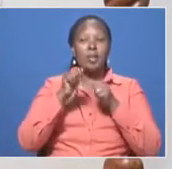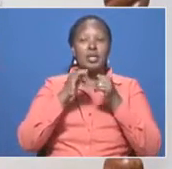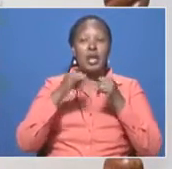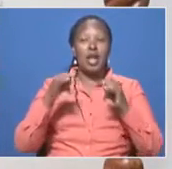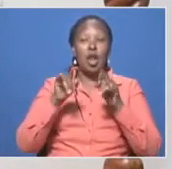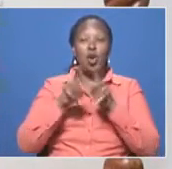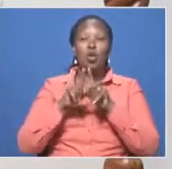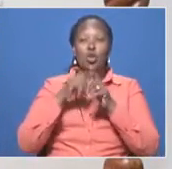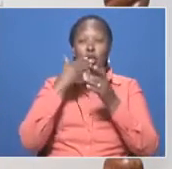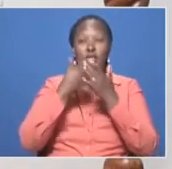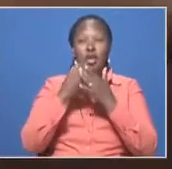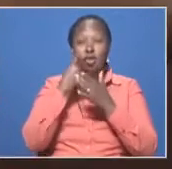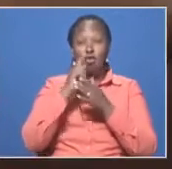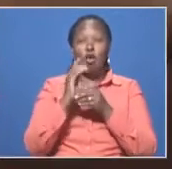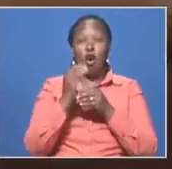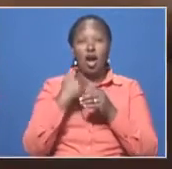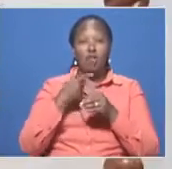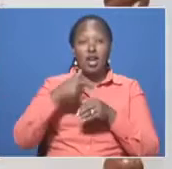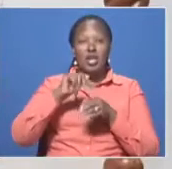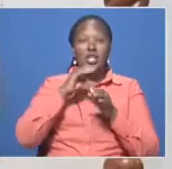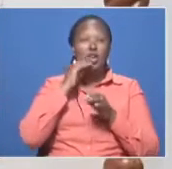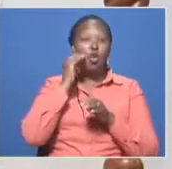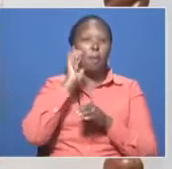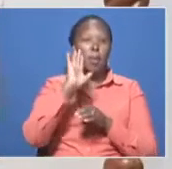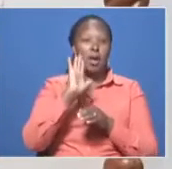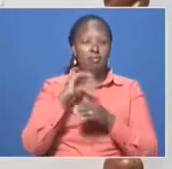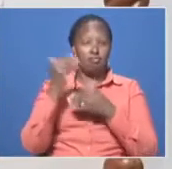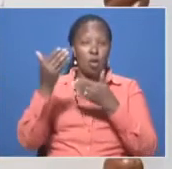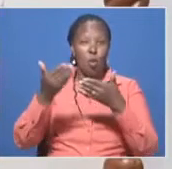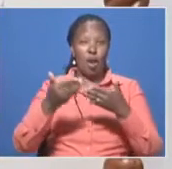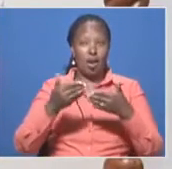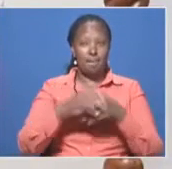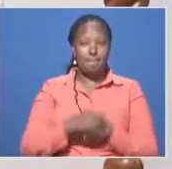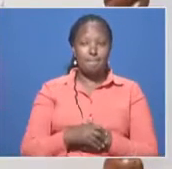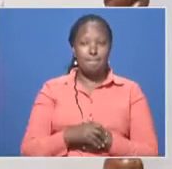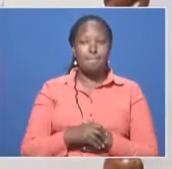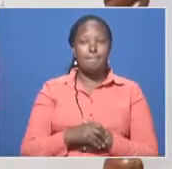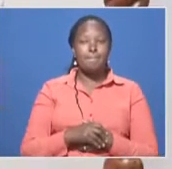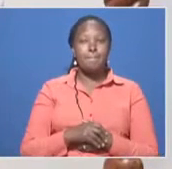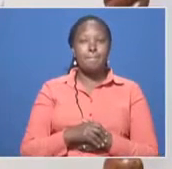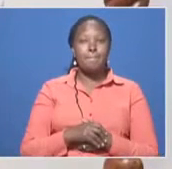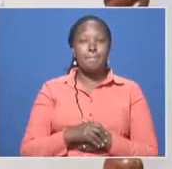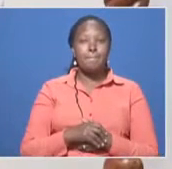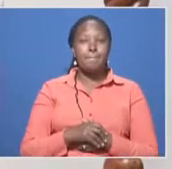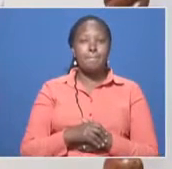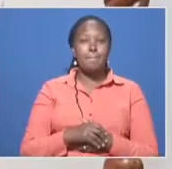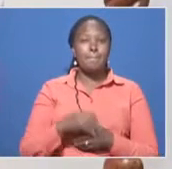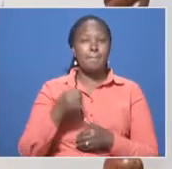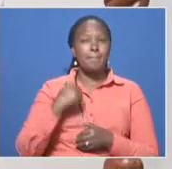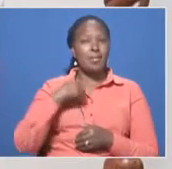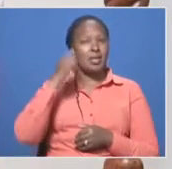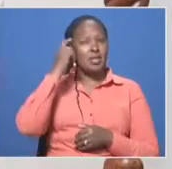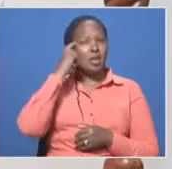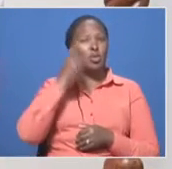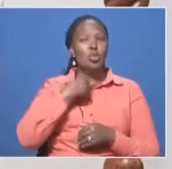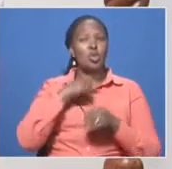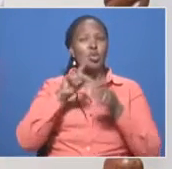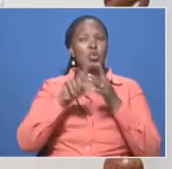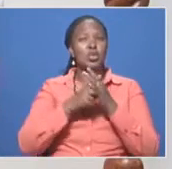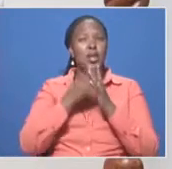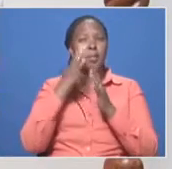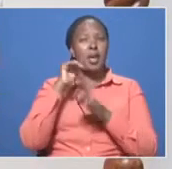and for hosting us in your home. Karibu. Asante. So, I guess I just want to start by